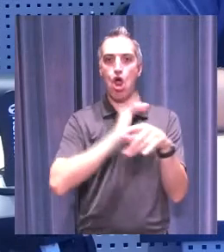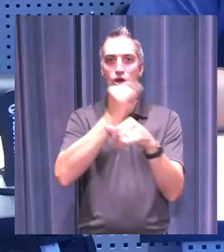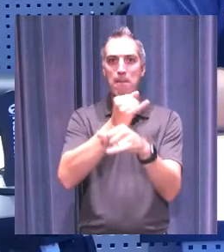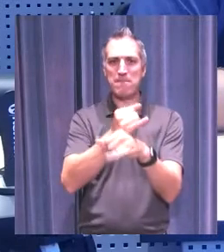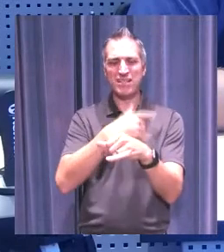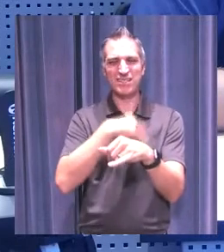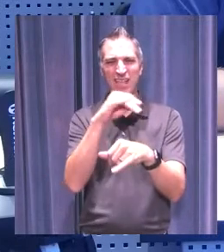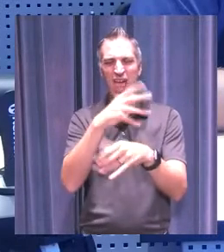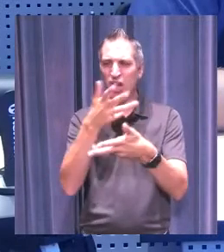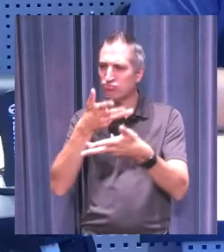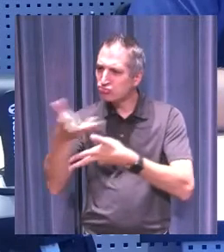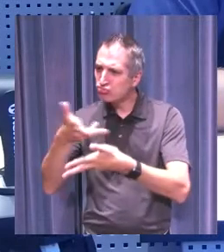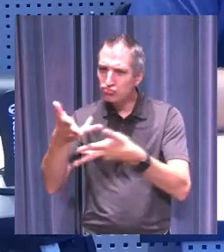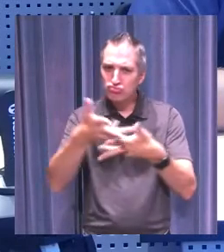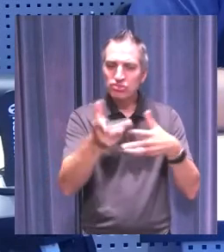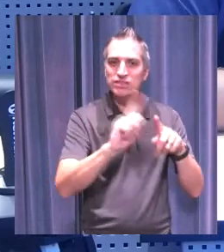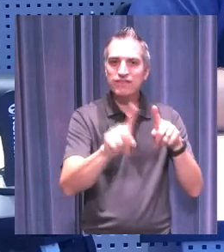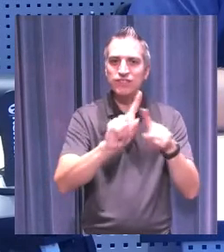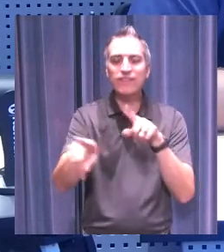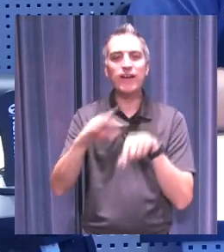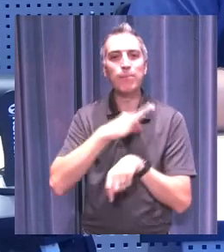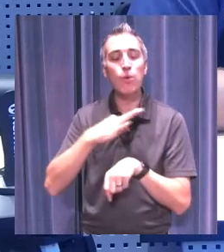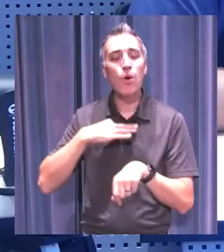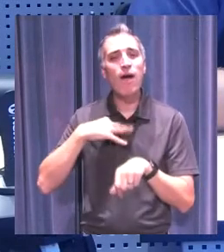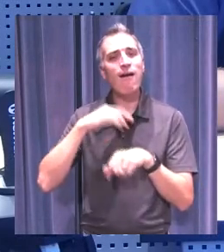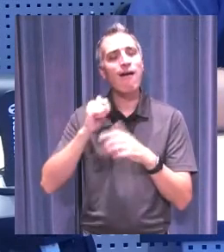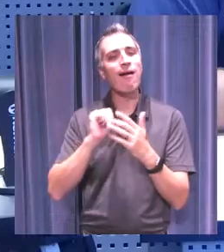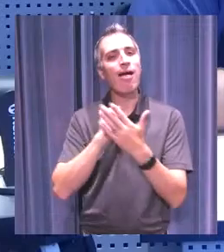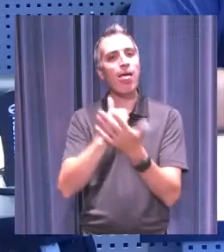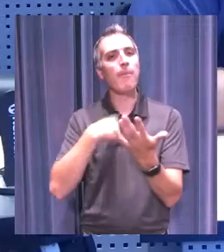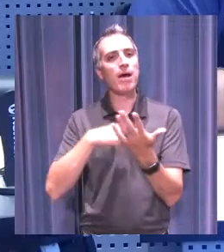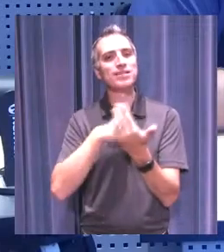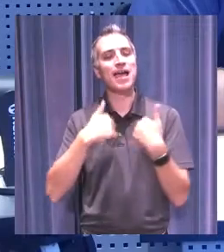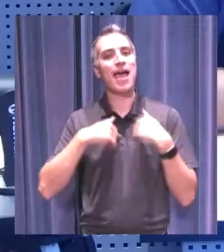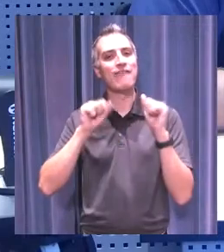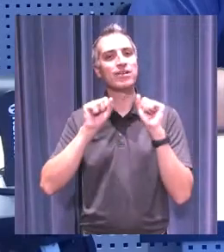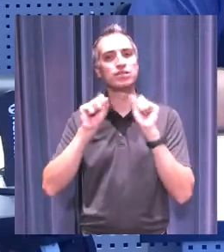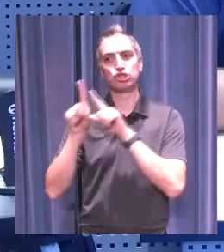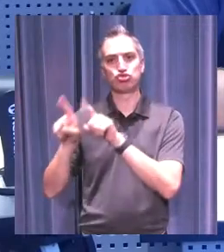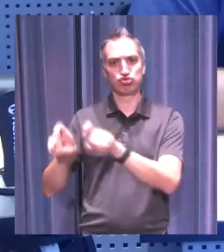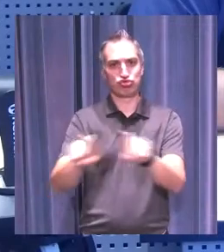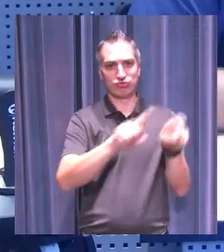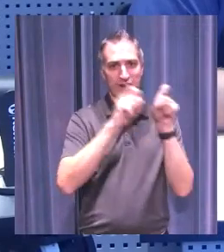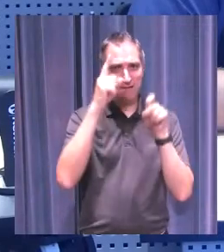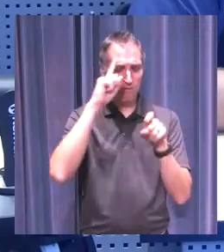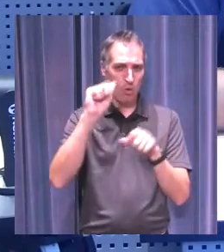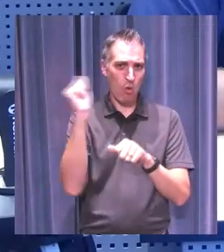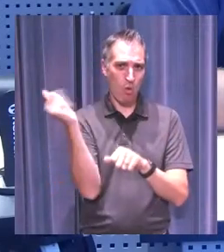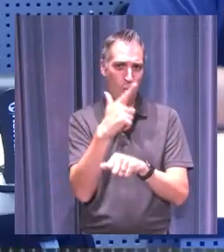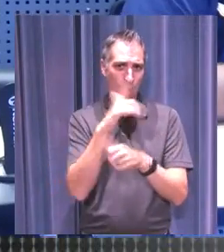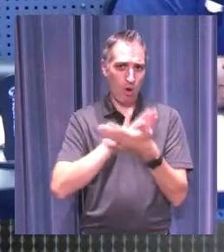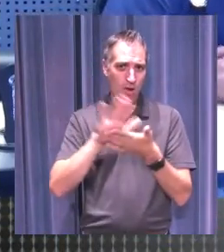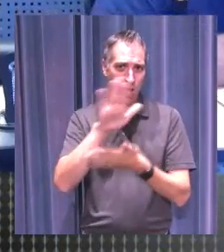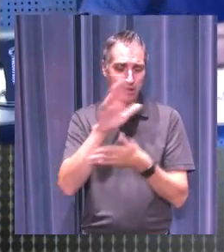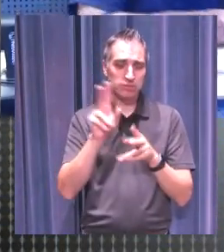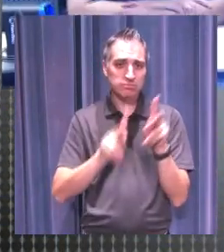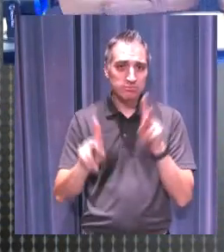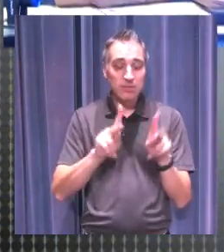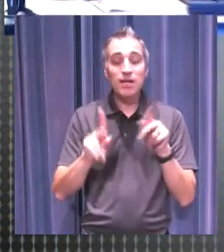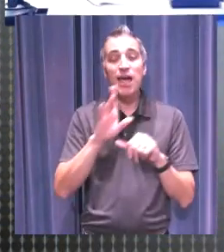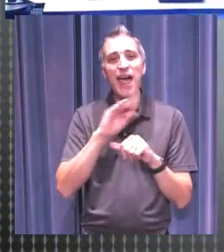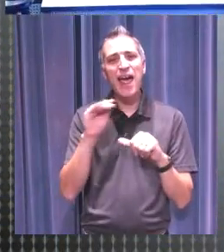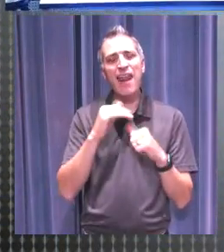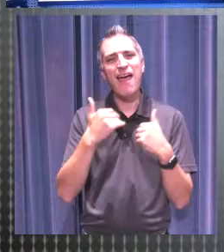with numerous employees. They helped us create a campus-wide survey and identified a number of projects for Mott Community College